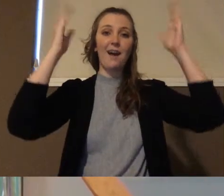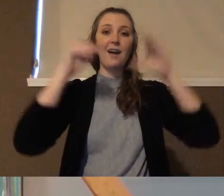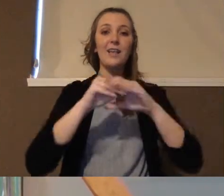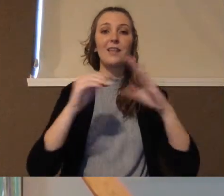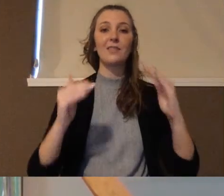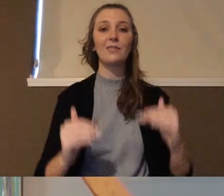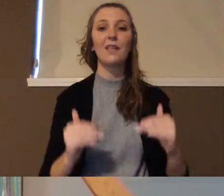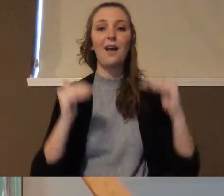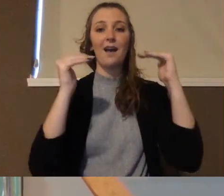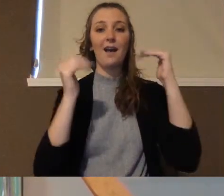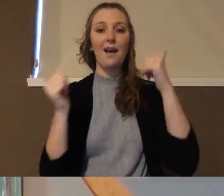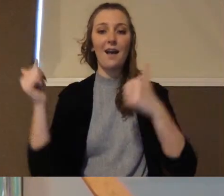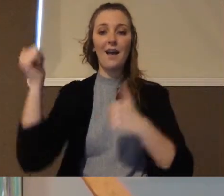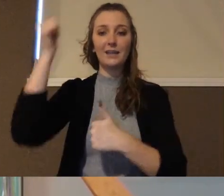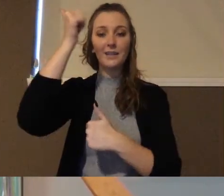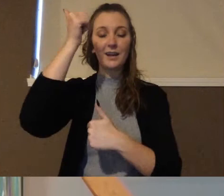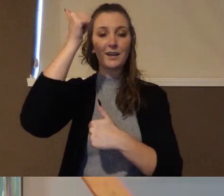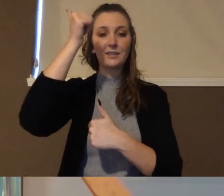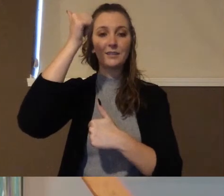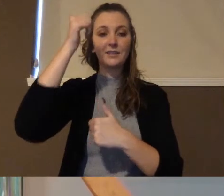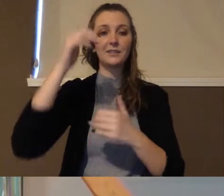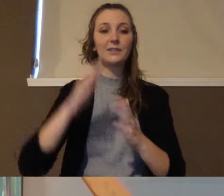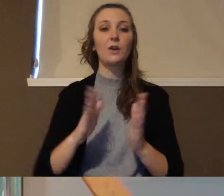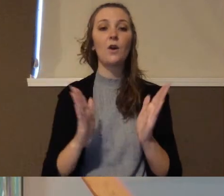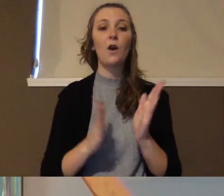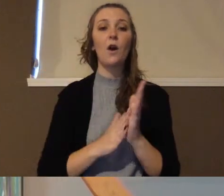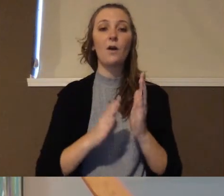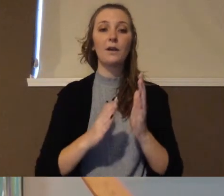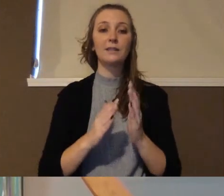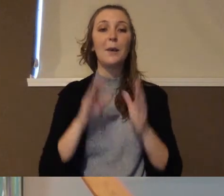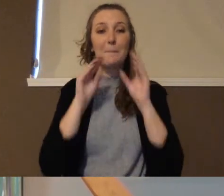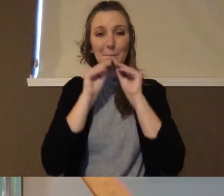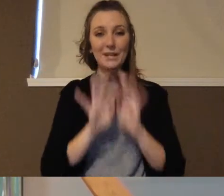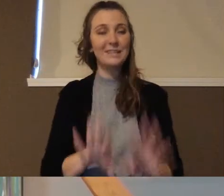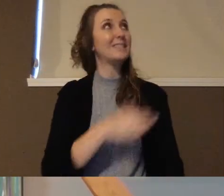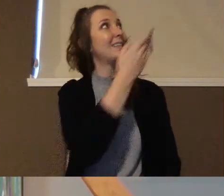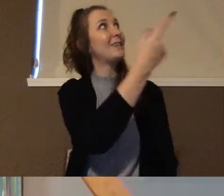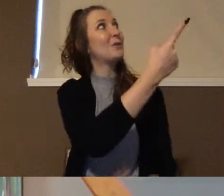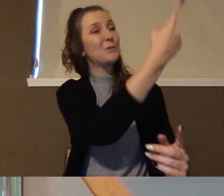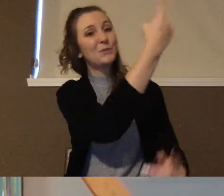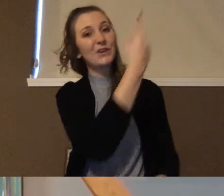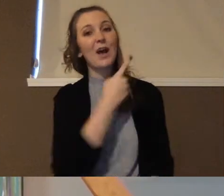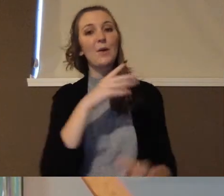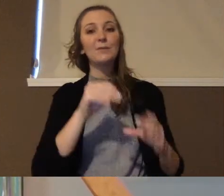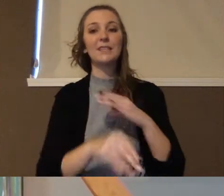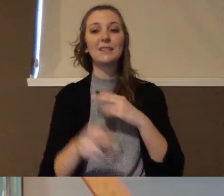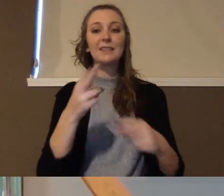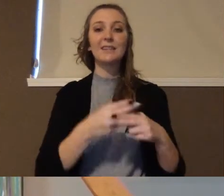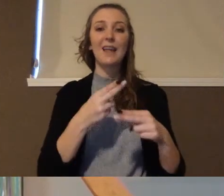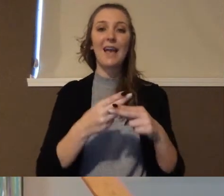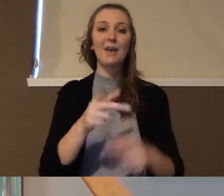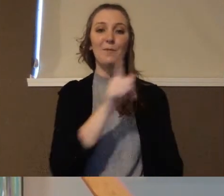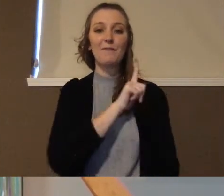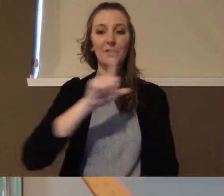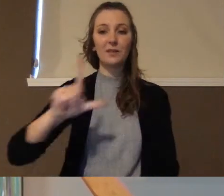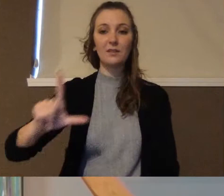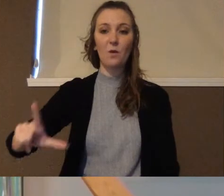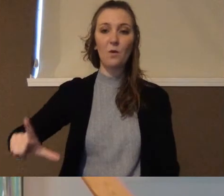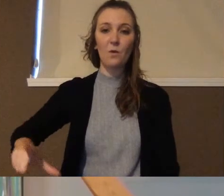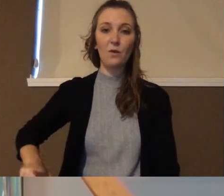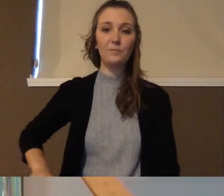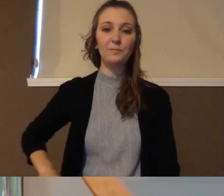Hosanna in the highest. Blessed is he who comes in the name of